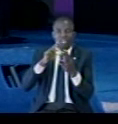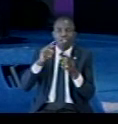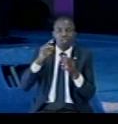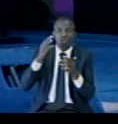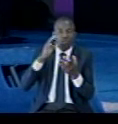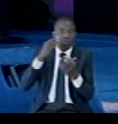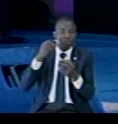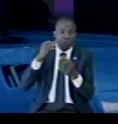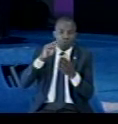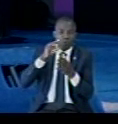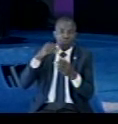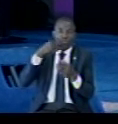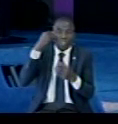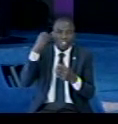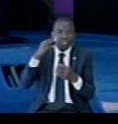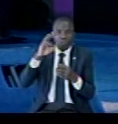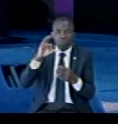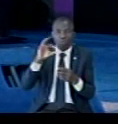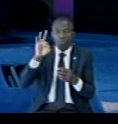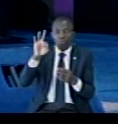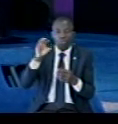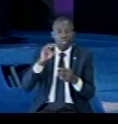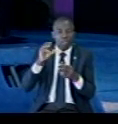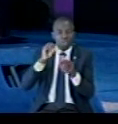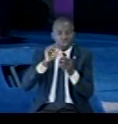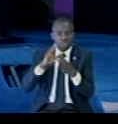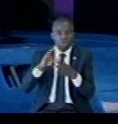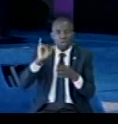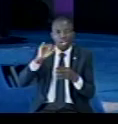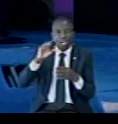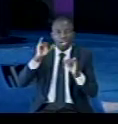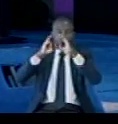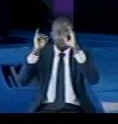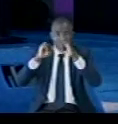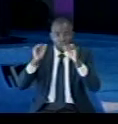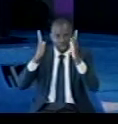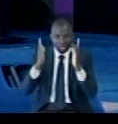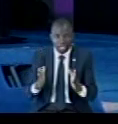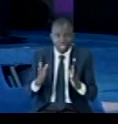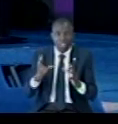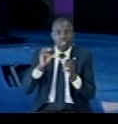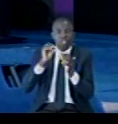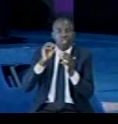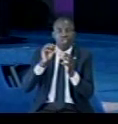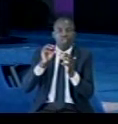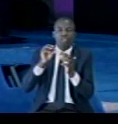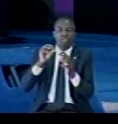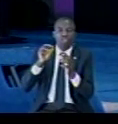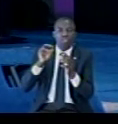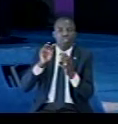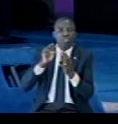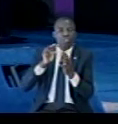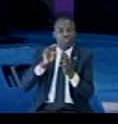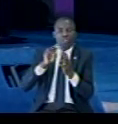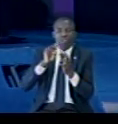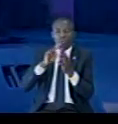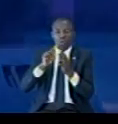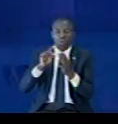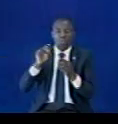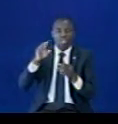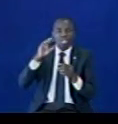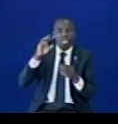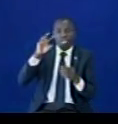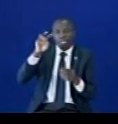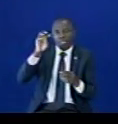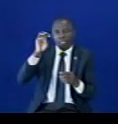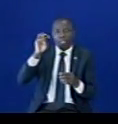nor idolaters, nor adulterers, nor the effeminate,